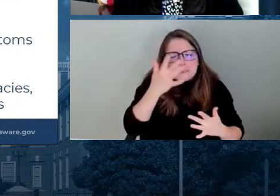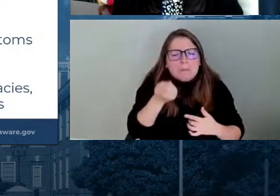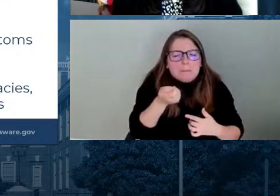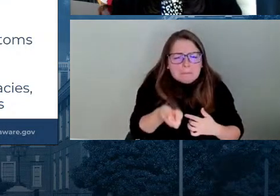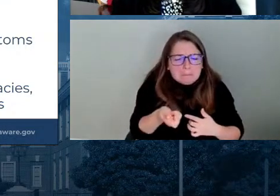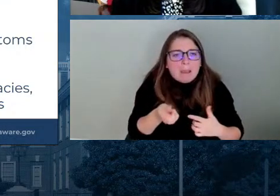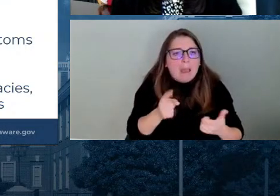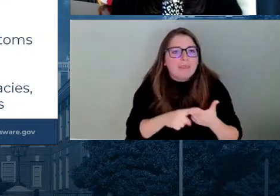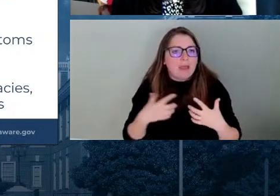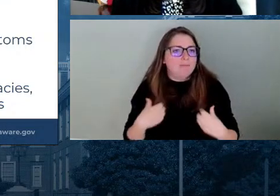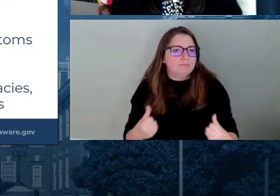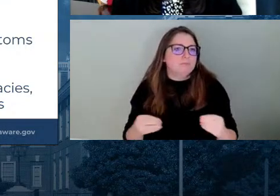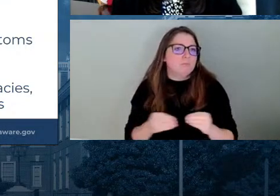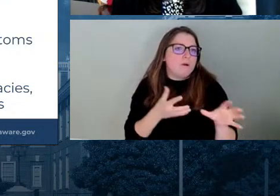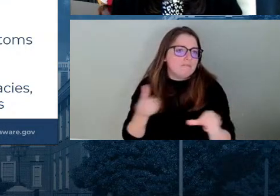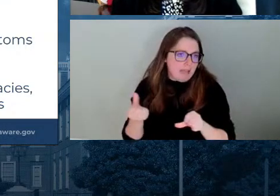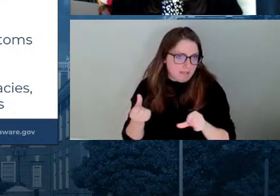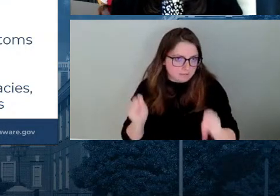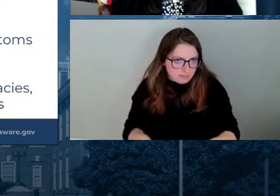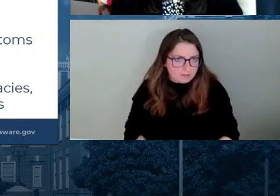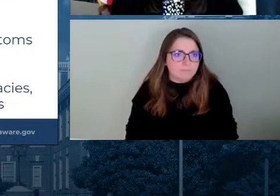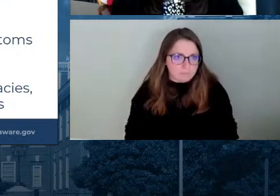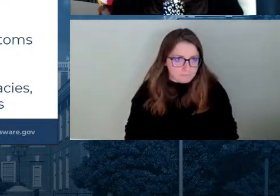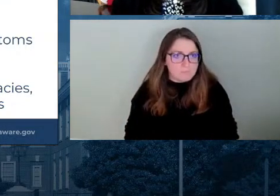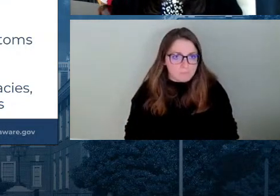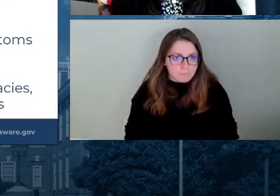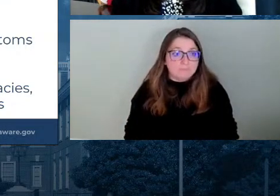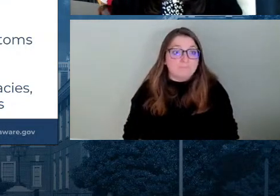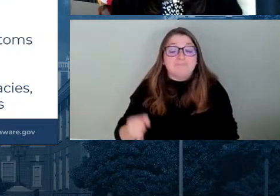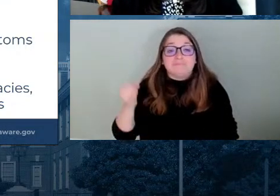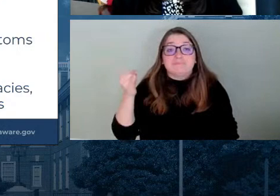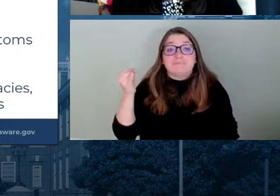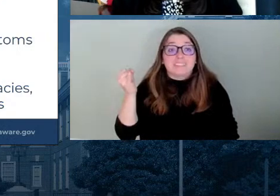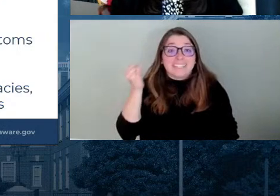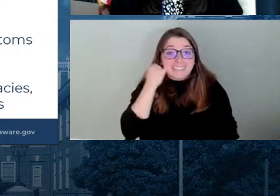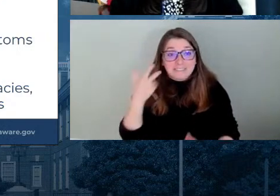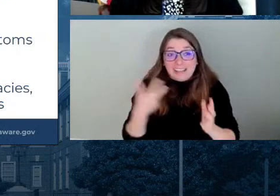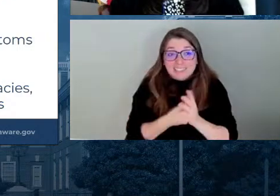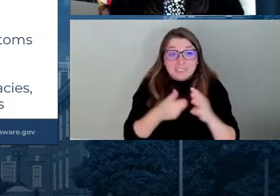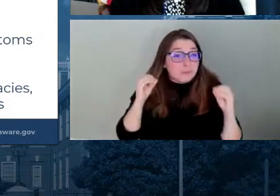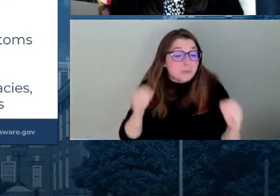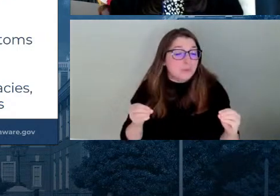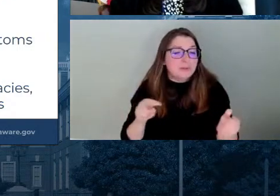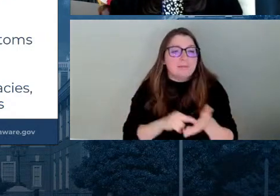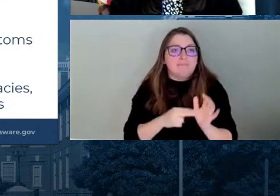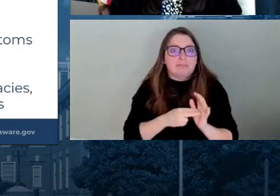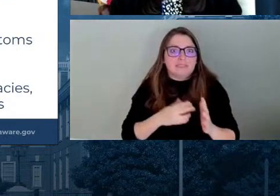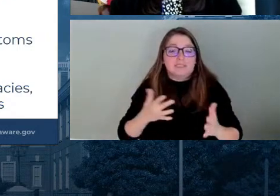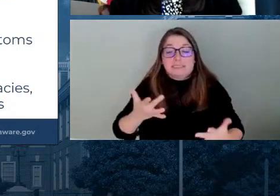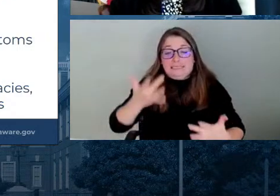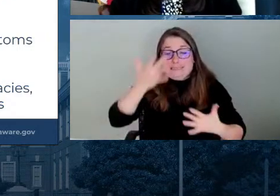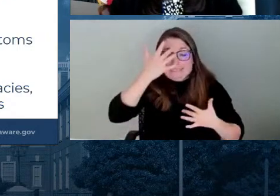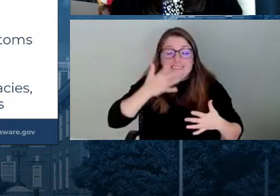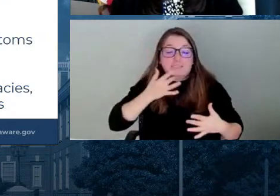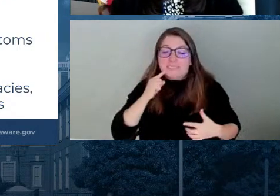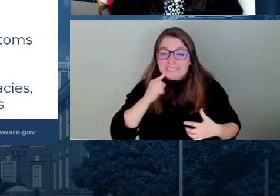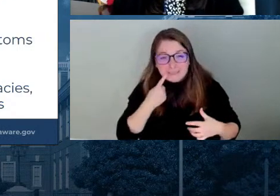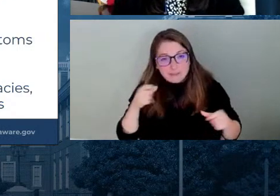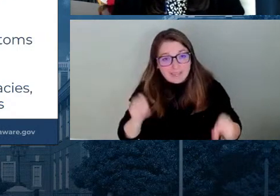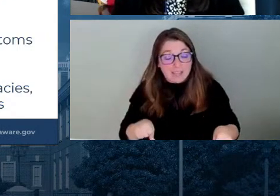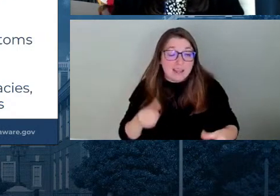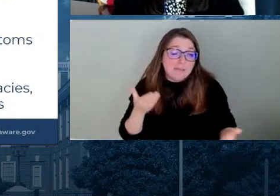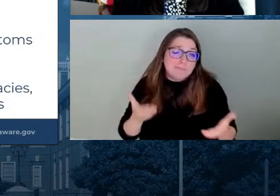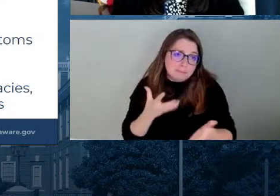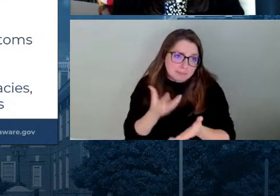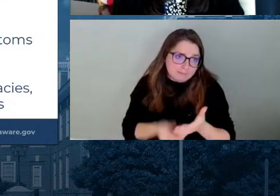greatly reduce the possibility that they could end up passing away from the virus. Again, want to remind everyone, vaccines are available